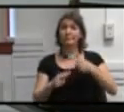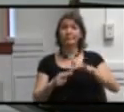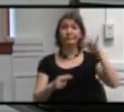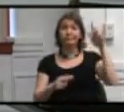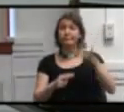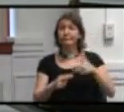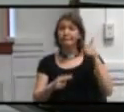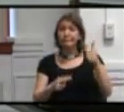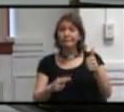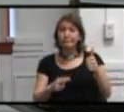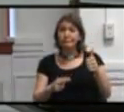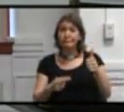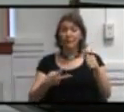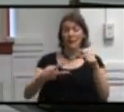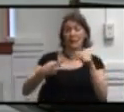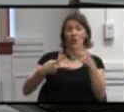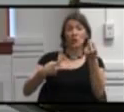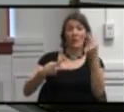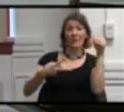The